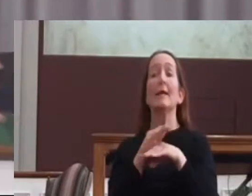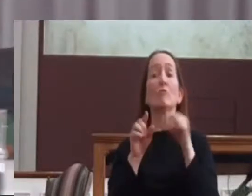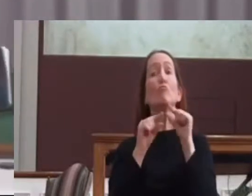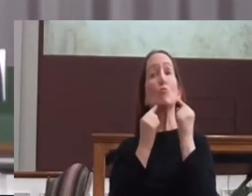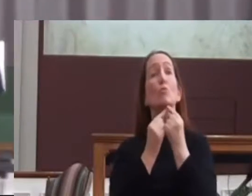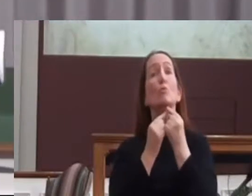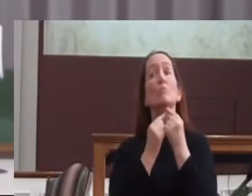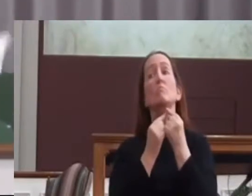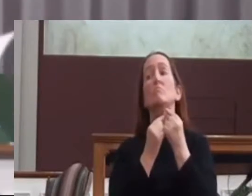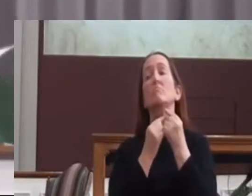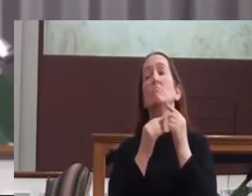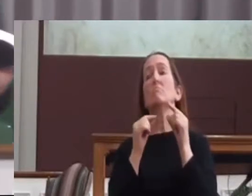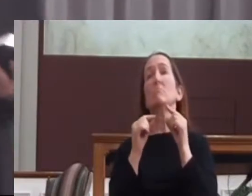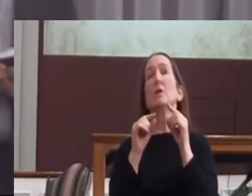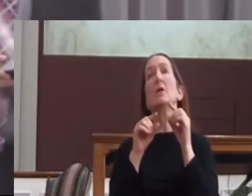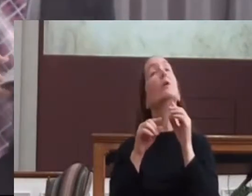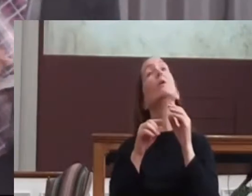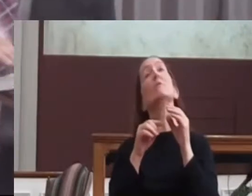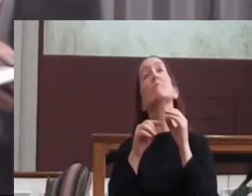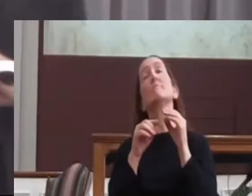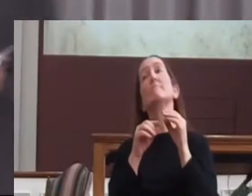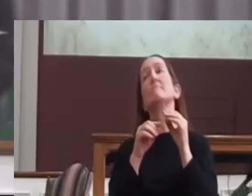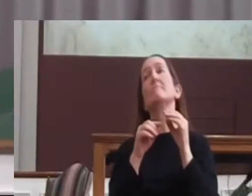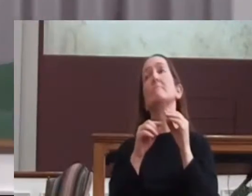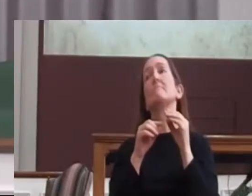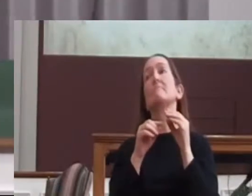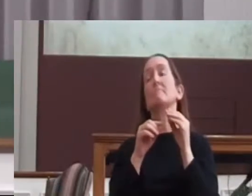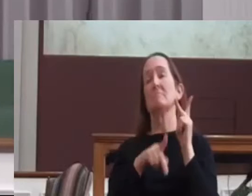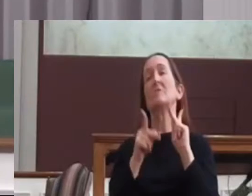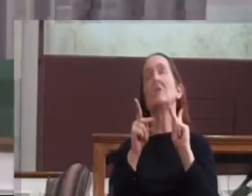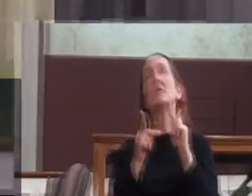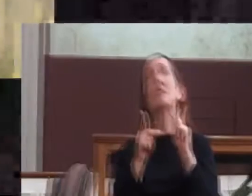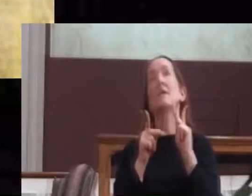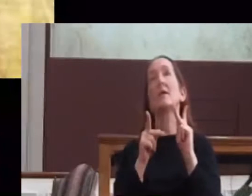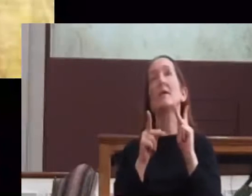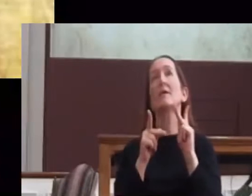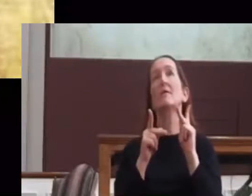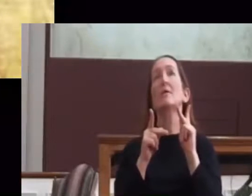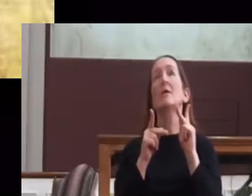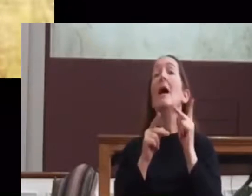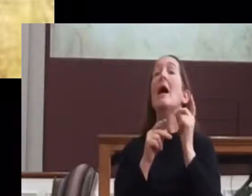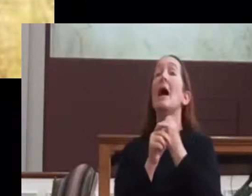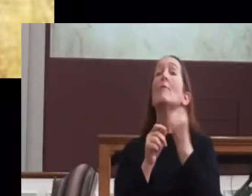individuals should have in any civilized society,